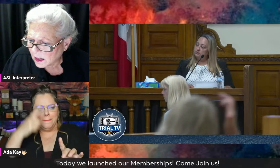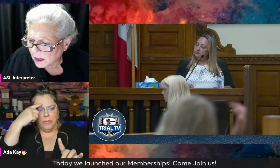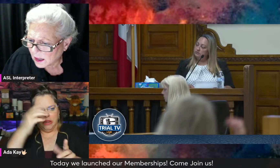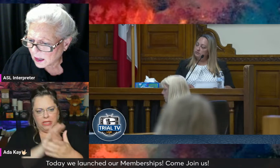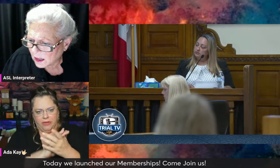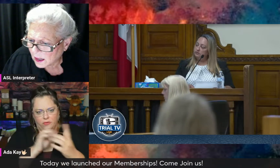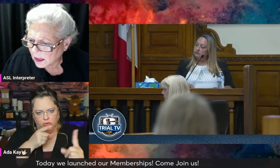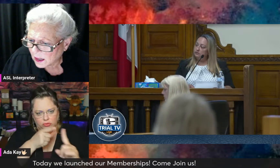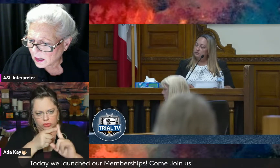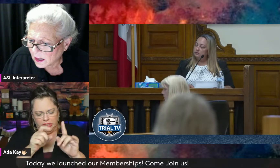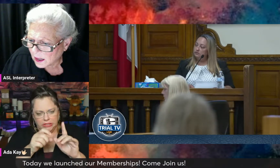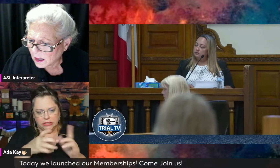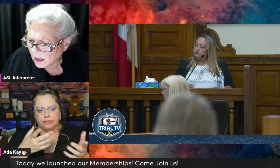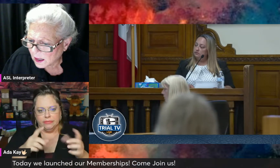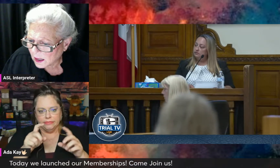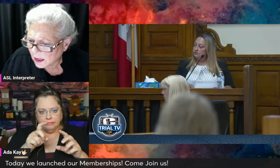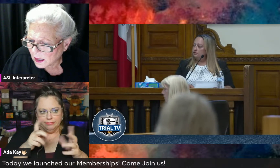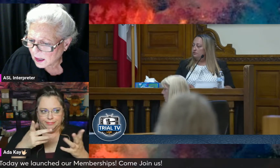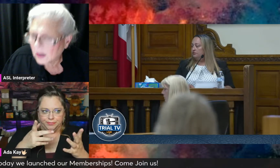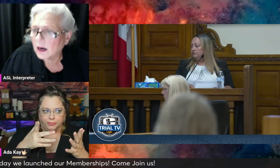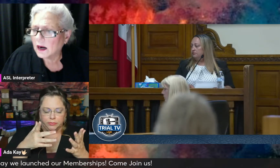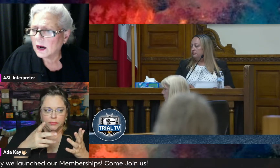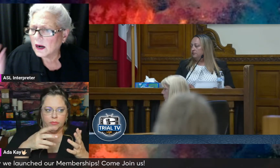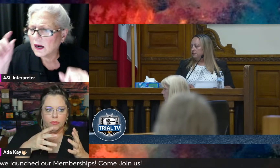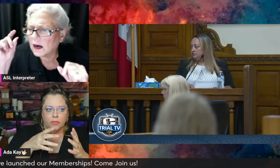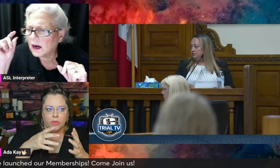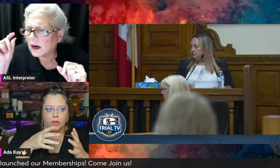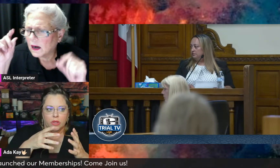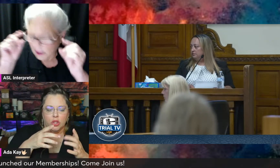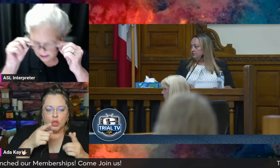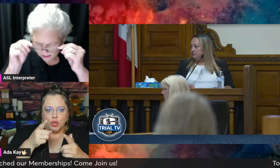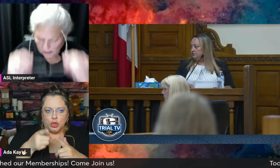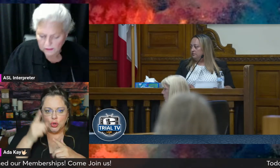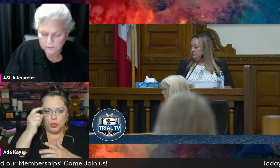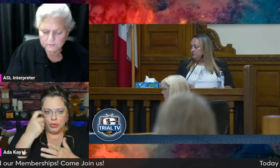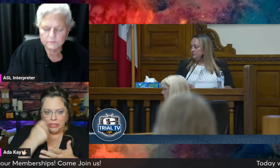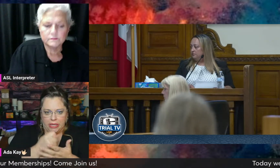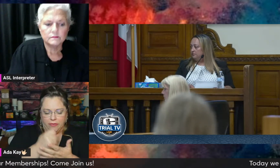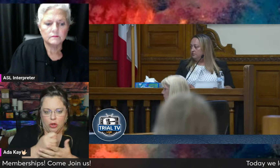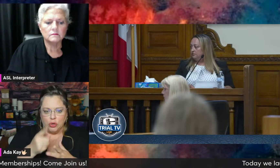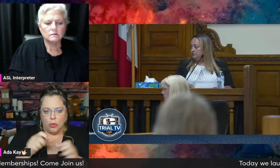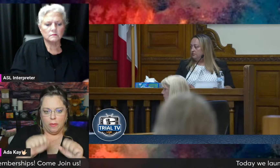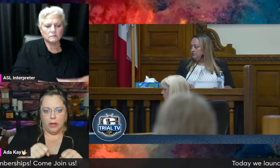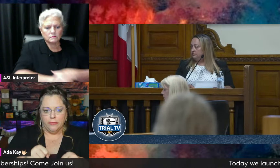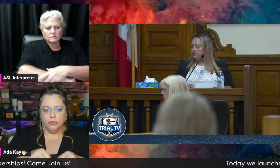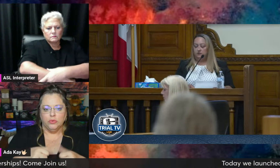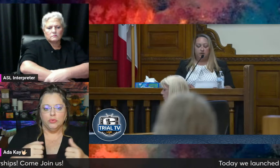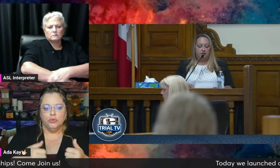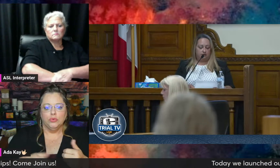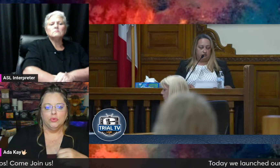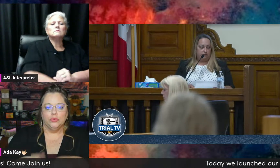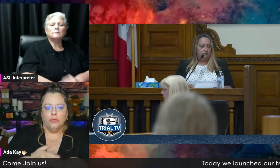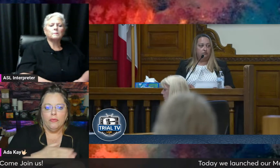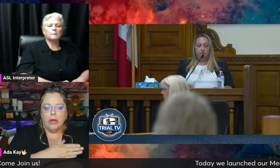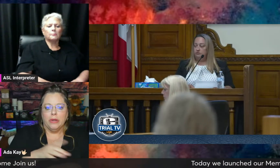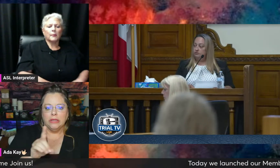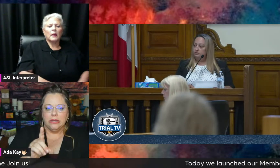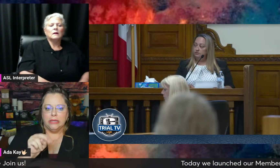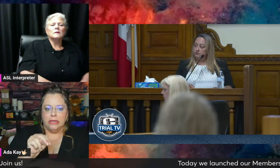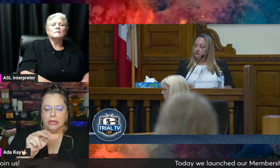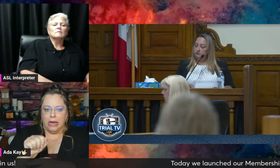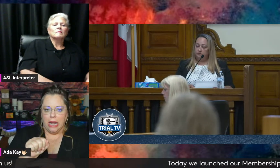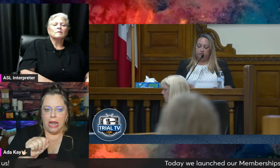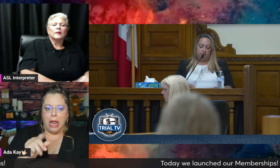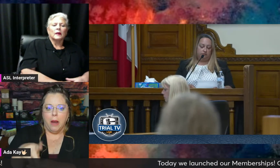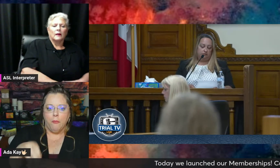you testified that you were able to develop a DNA profile from that? Yes. And